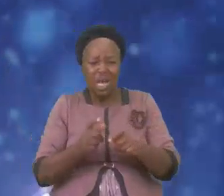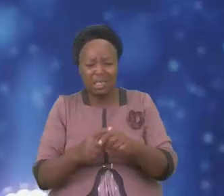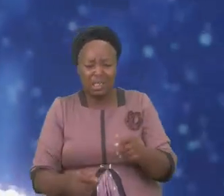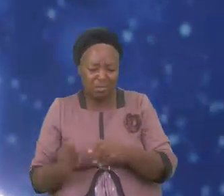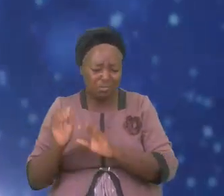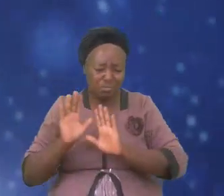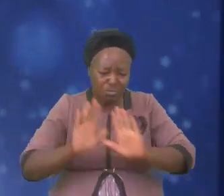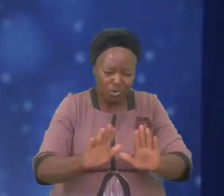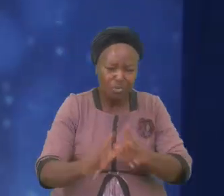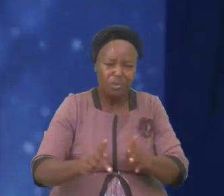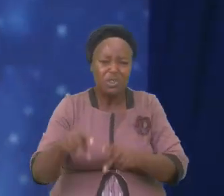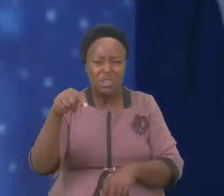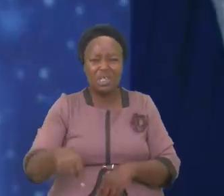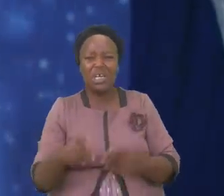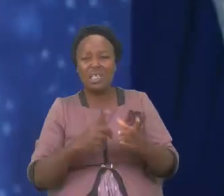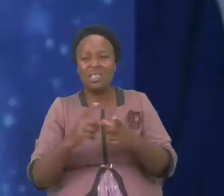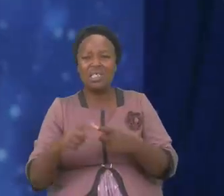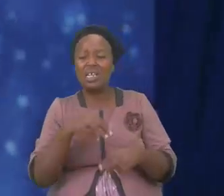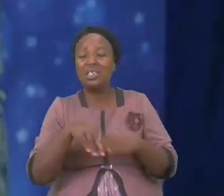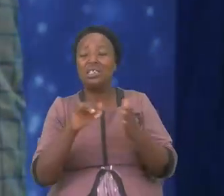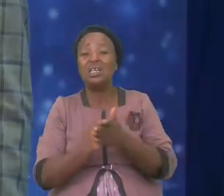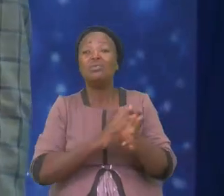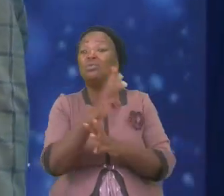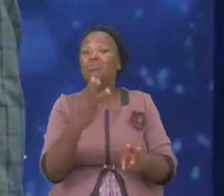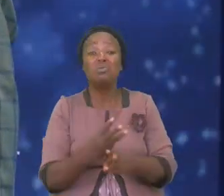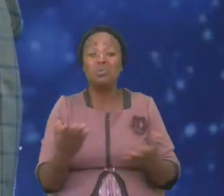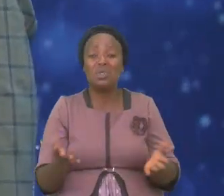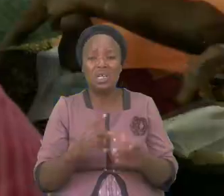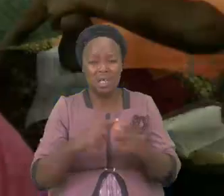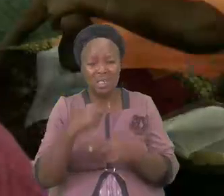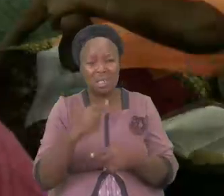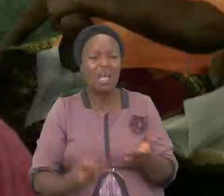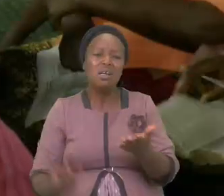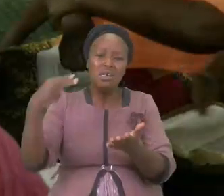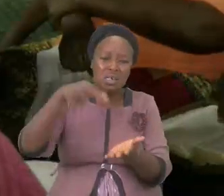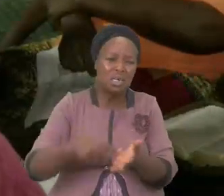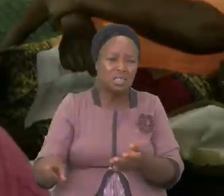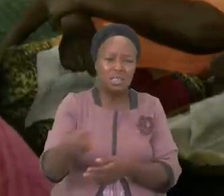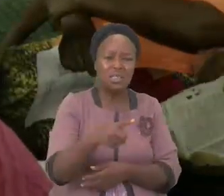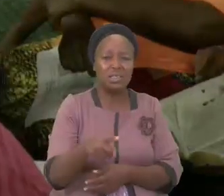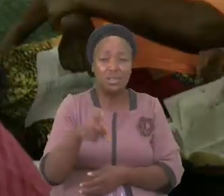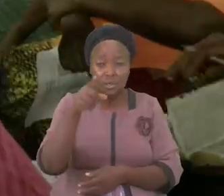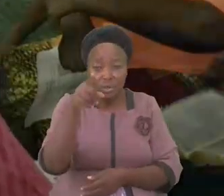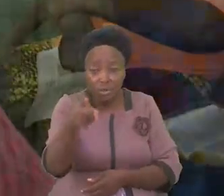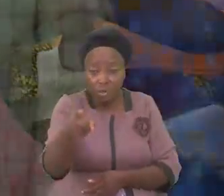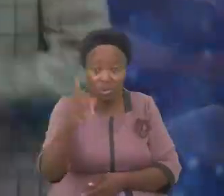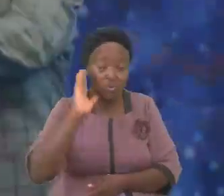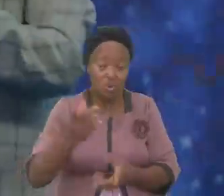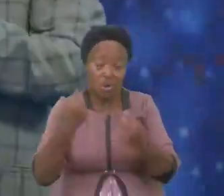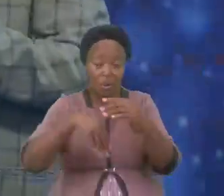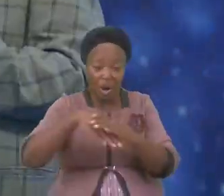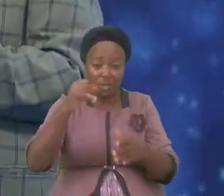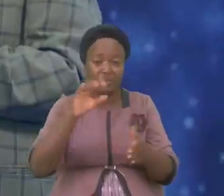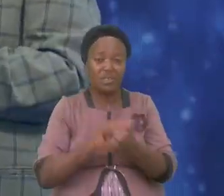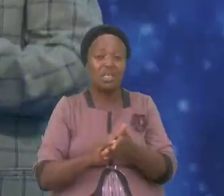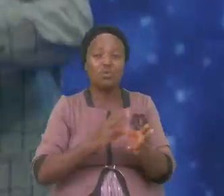says, arise ye, you will come out of that Babylon. out of the lifestyle of Babylon, out of